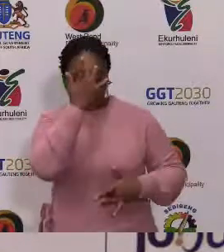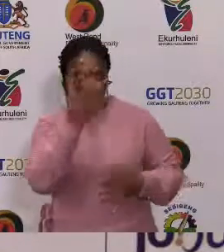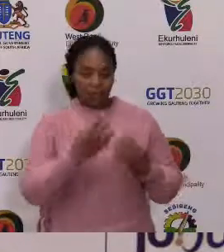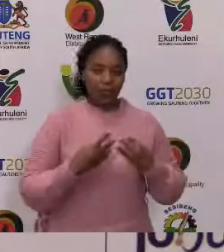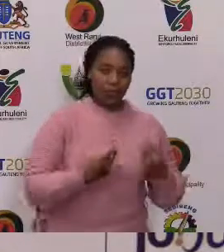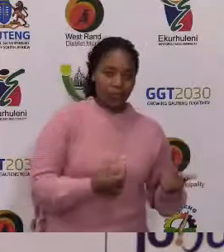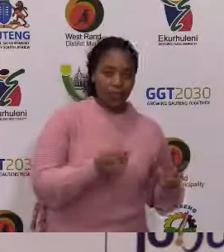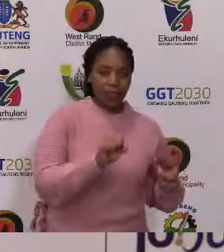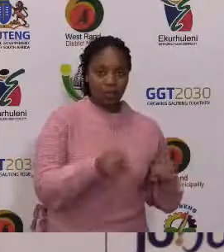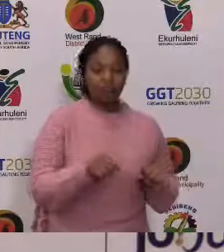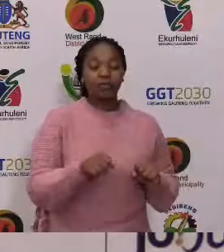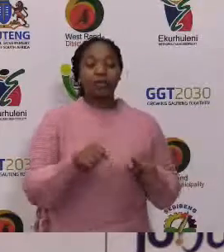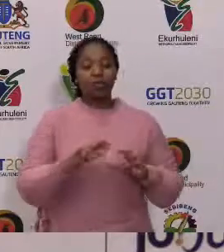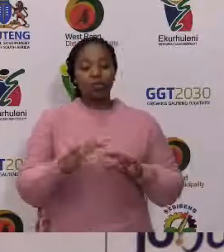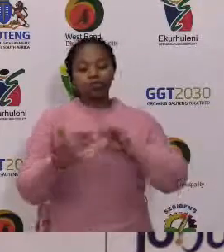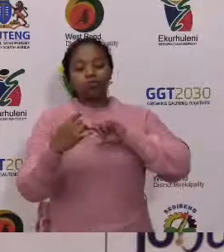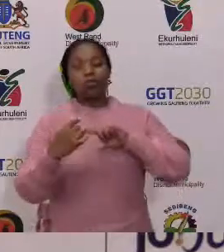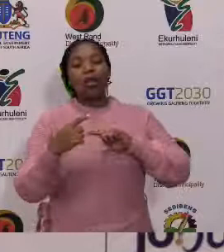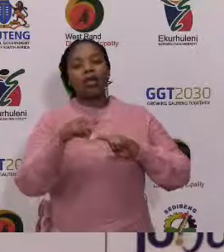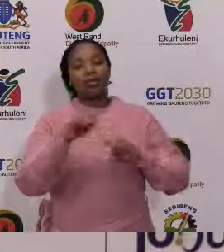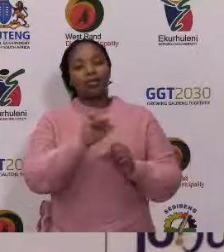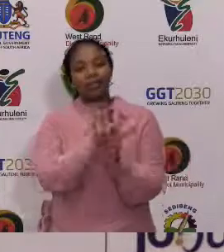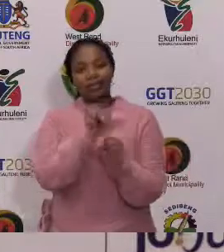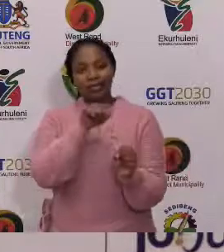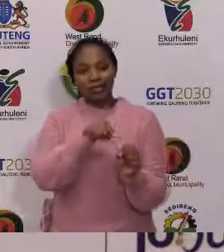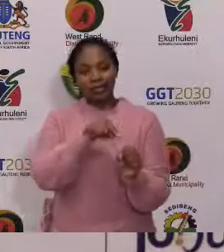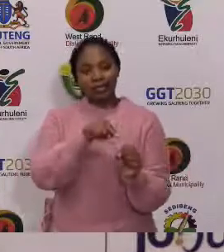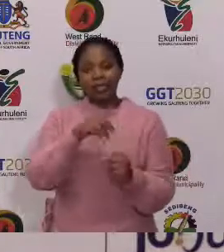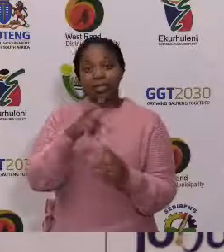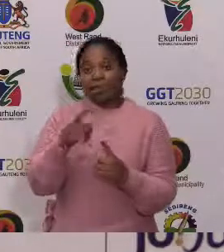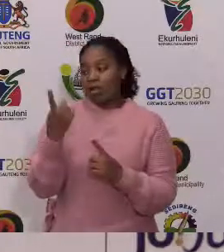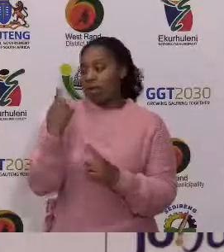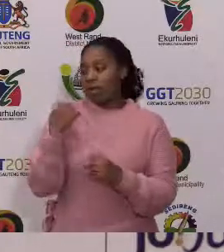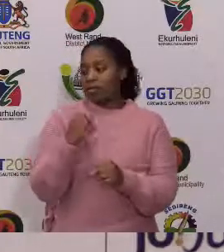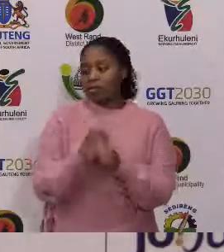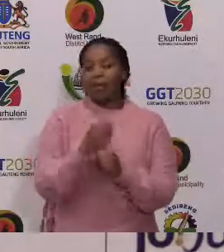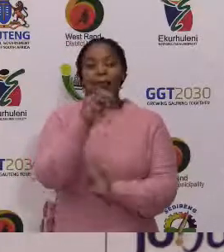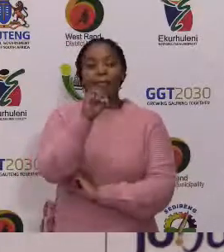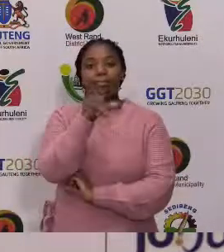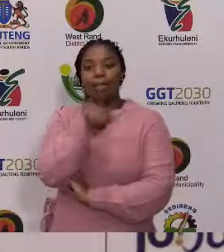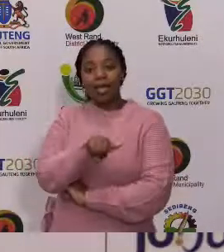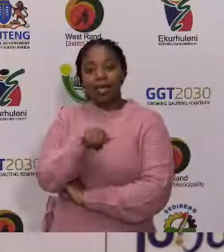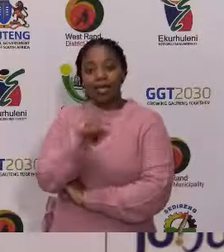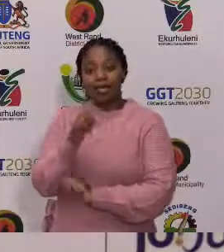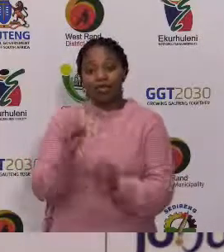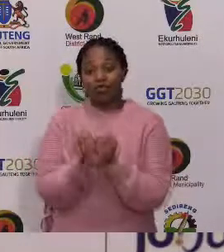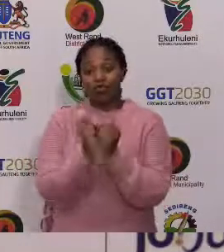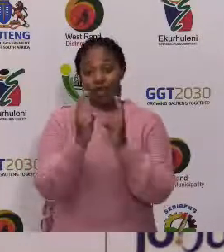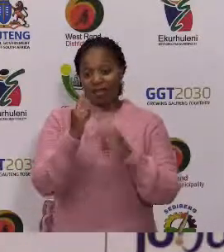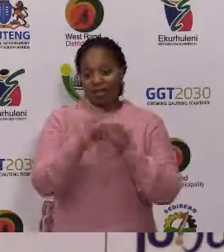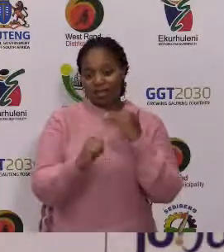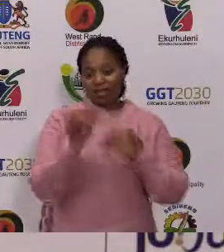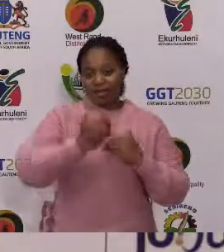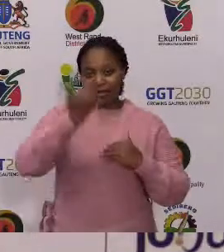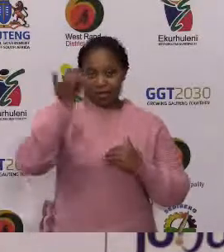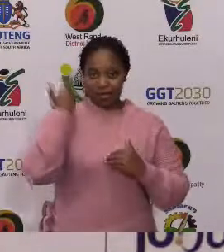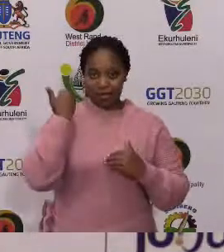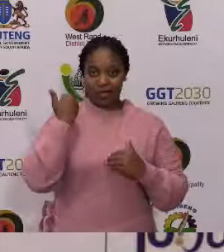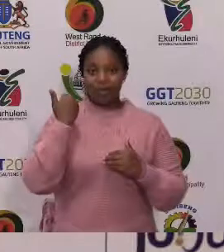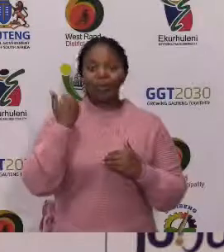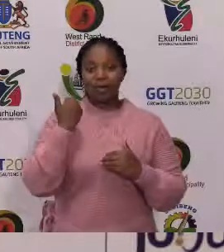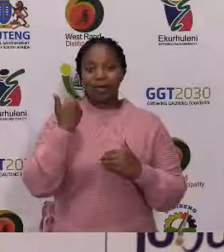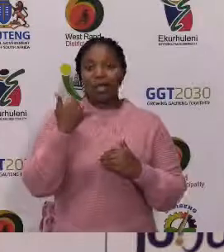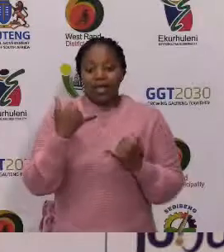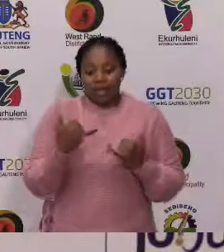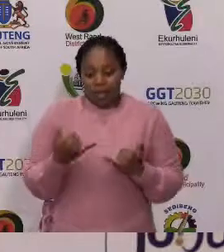So relative to where we were in May last year, exactly 12 months ago, we are in a much